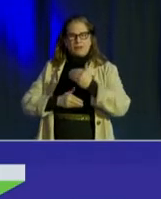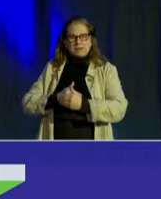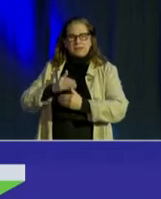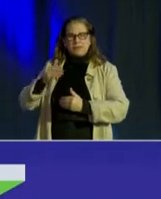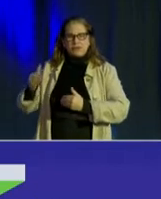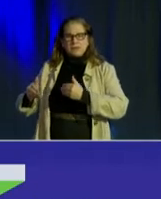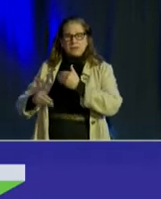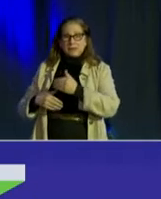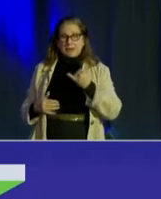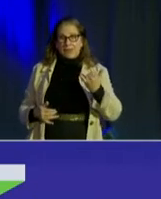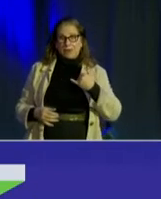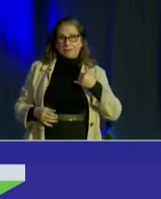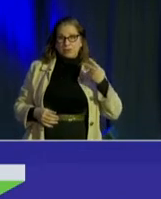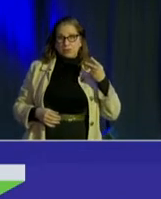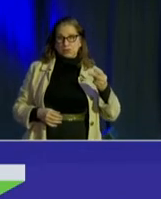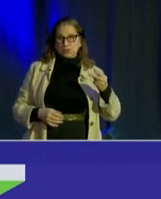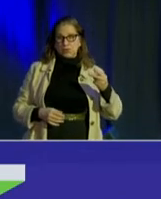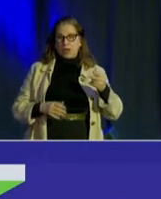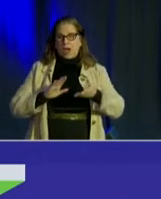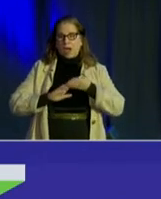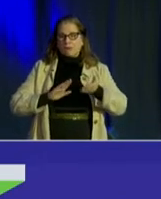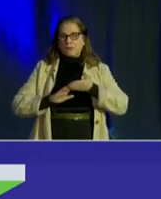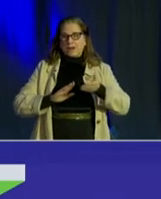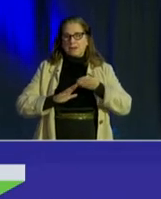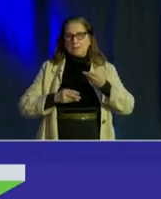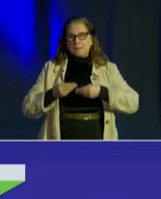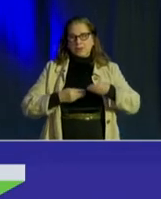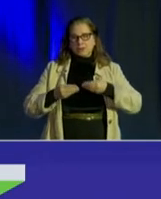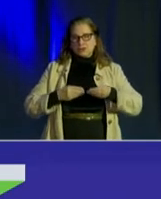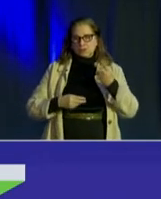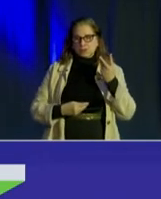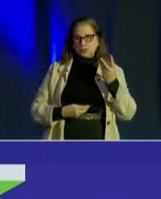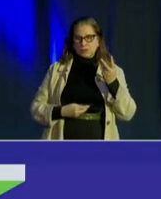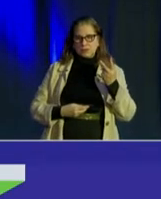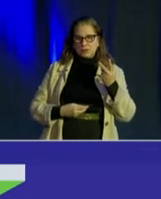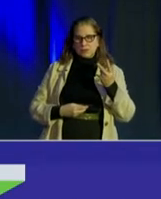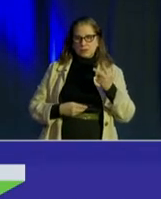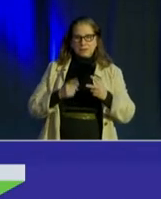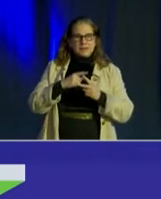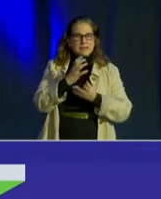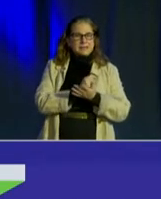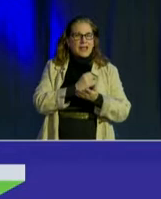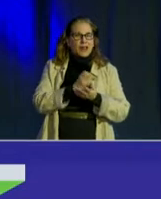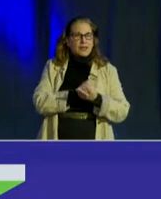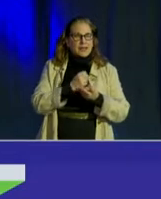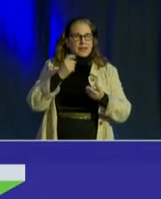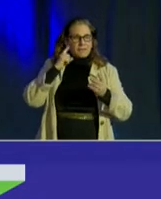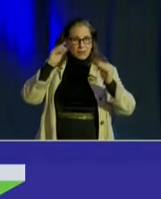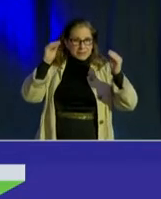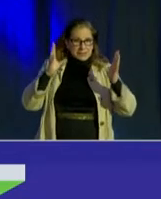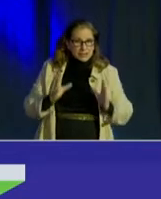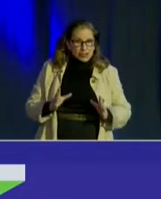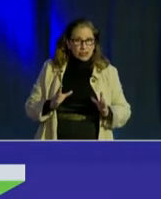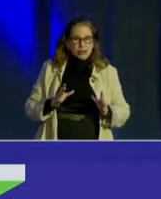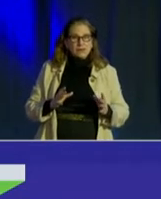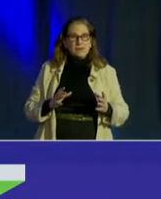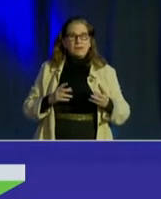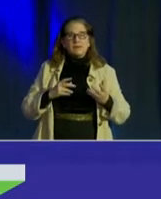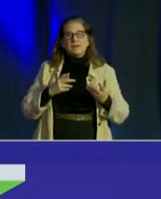that funds things like salaries for public school teachers and programs and services at recreation